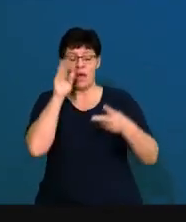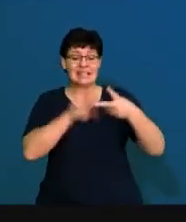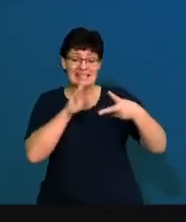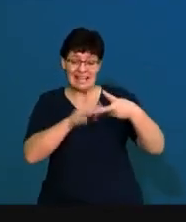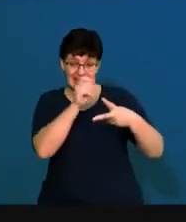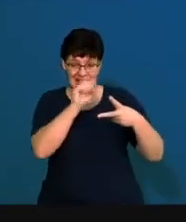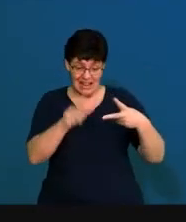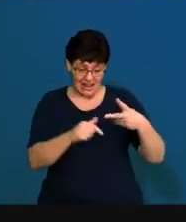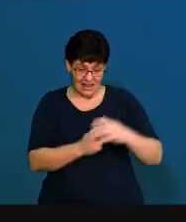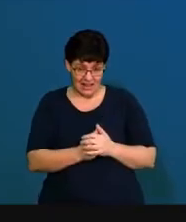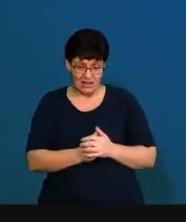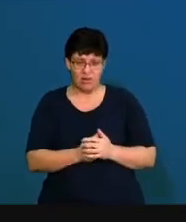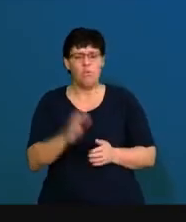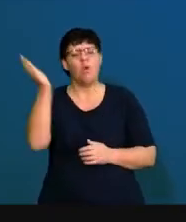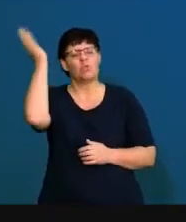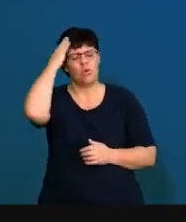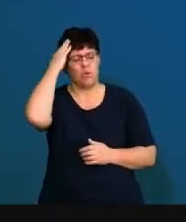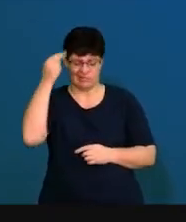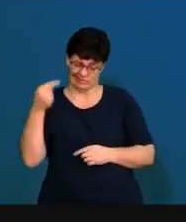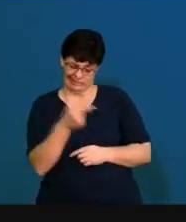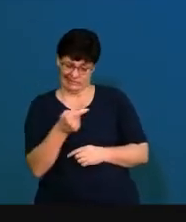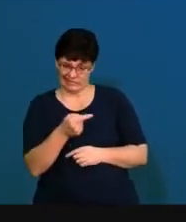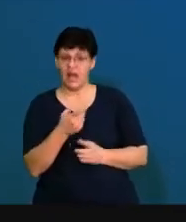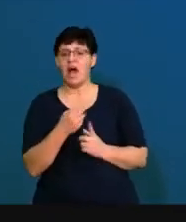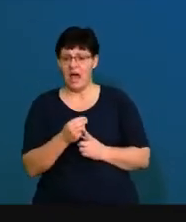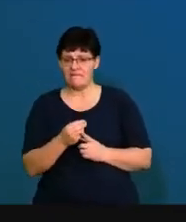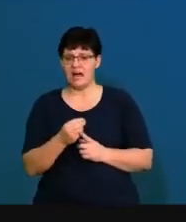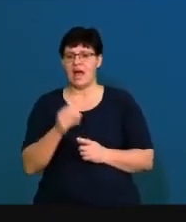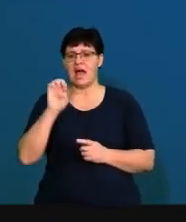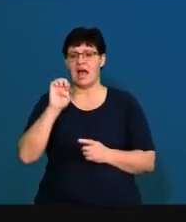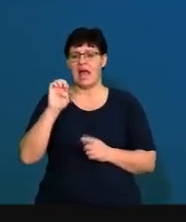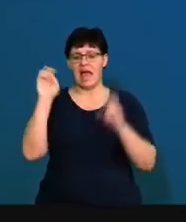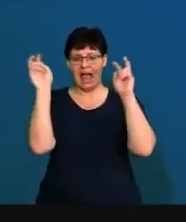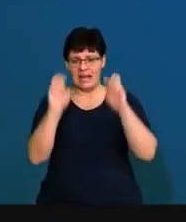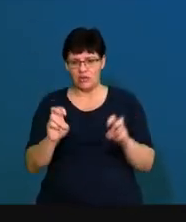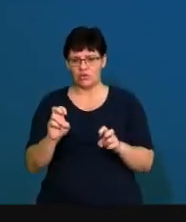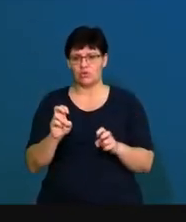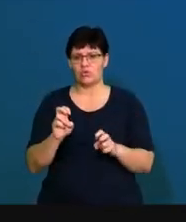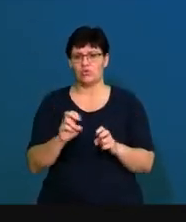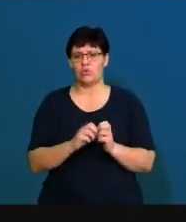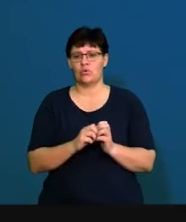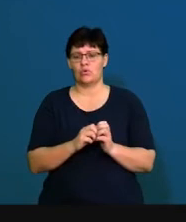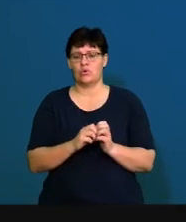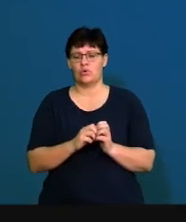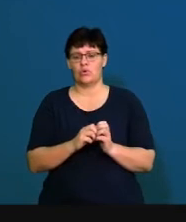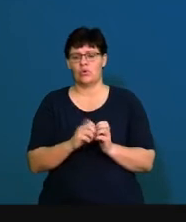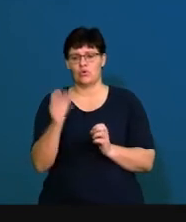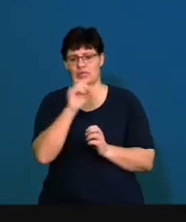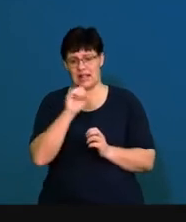second cell that we have at the bottom here, we know that this cell is an electrolytic cell. But what